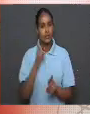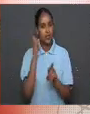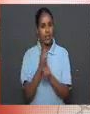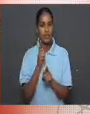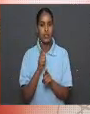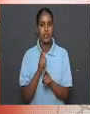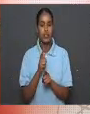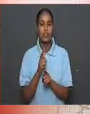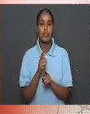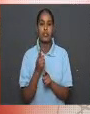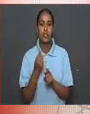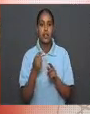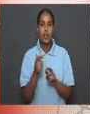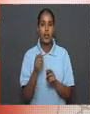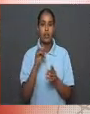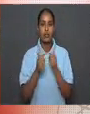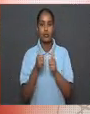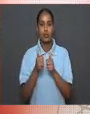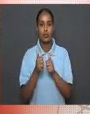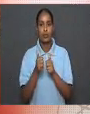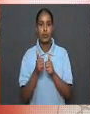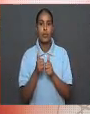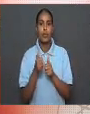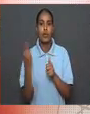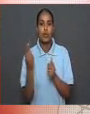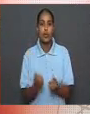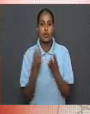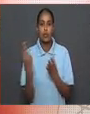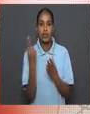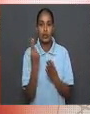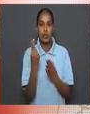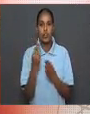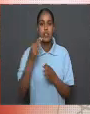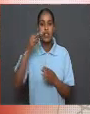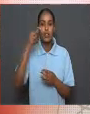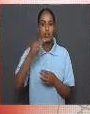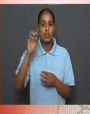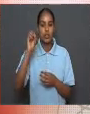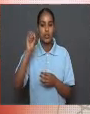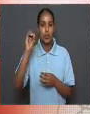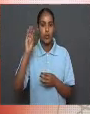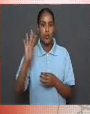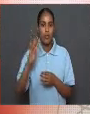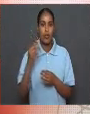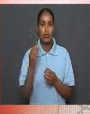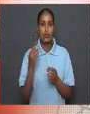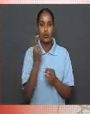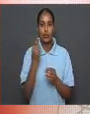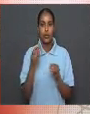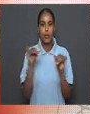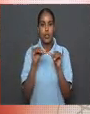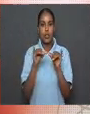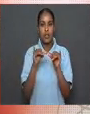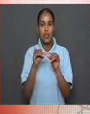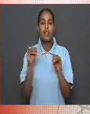fact, the rate at which a country consumes sulfuric acid is used as a measure of